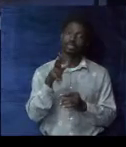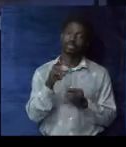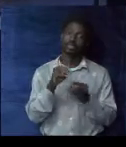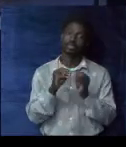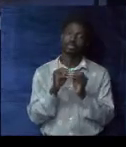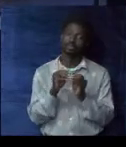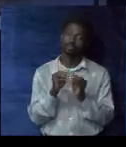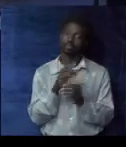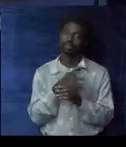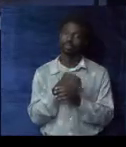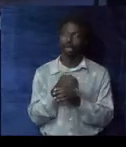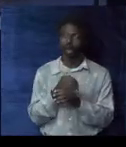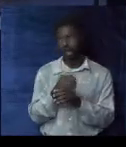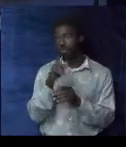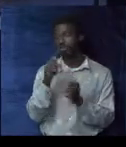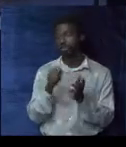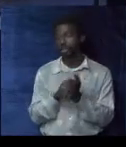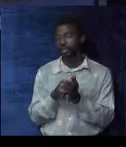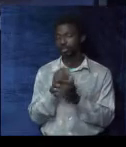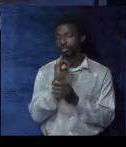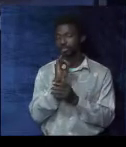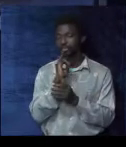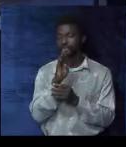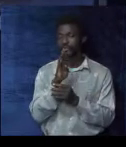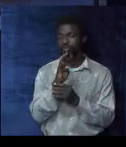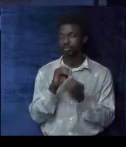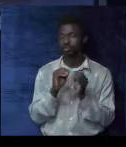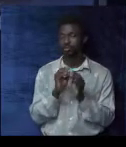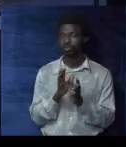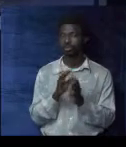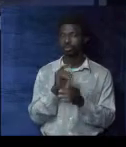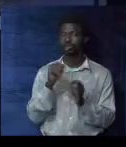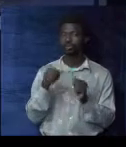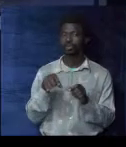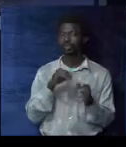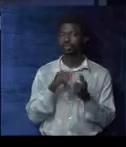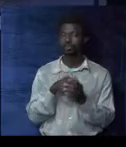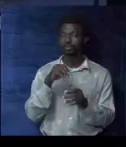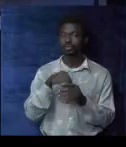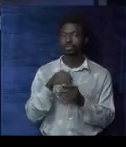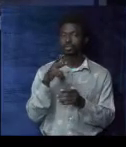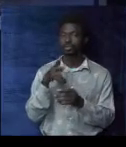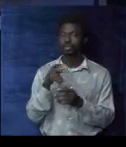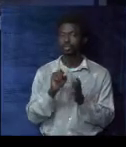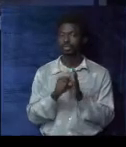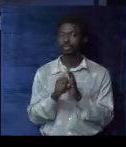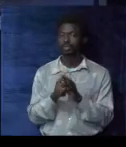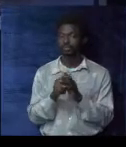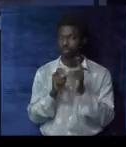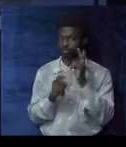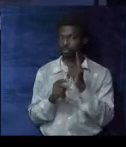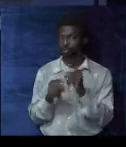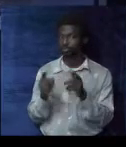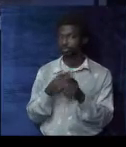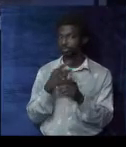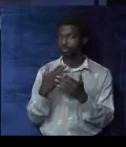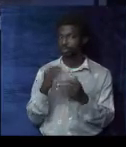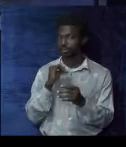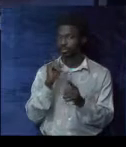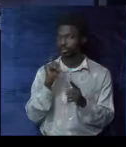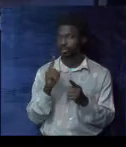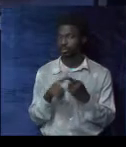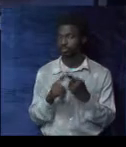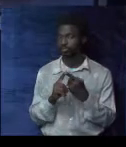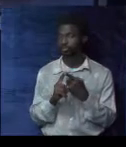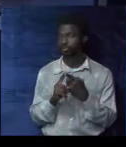4-digit number. So how are we going to subtract it without borrowing, carrying, or using a calculator? And we can do it in just 3 seconds. Watch.